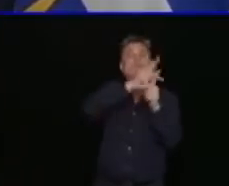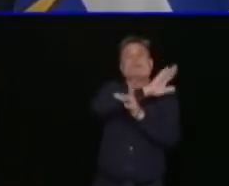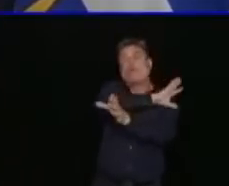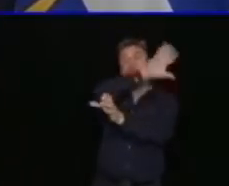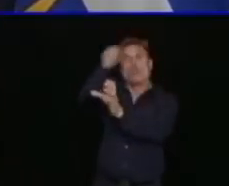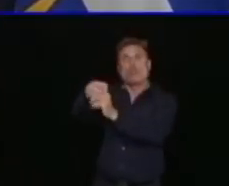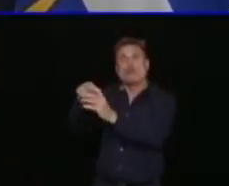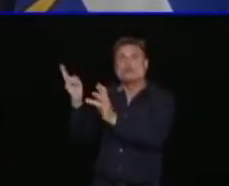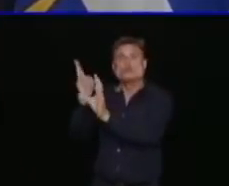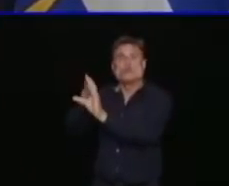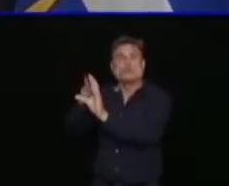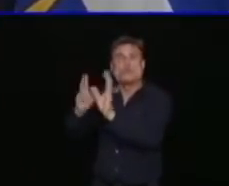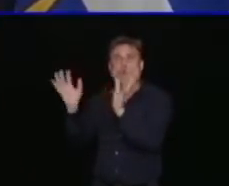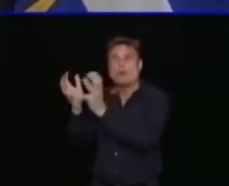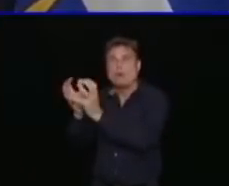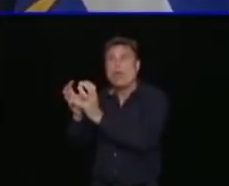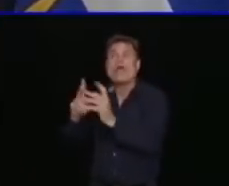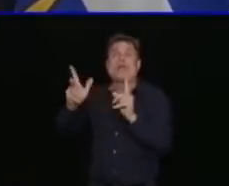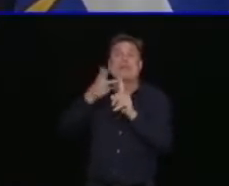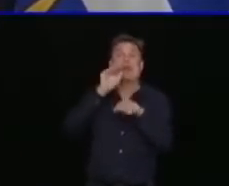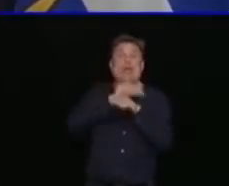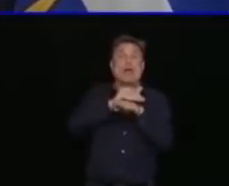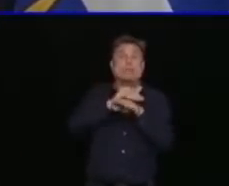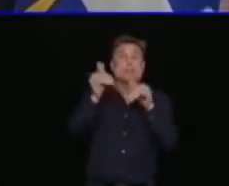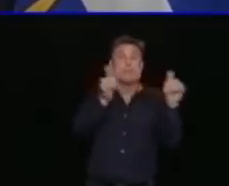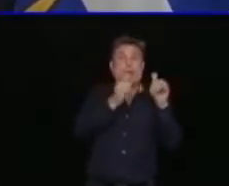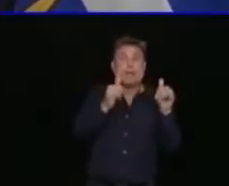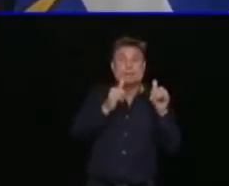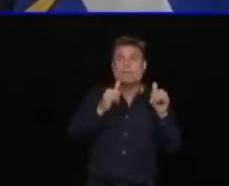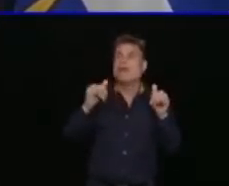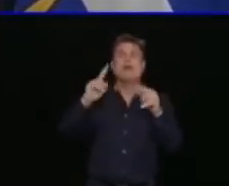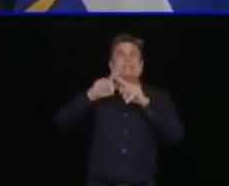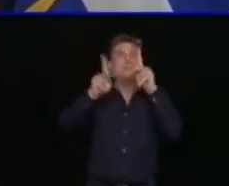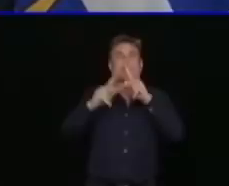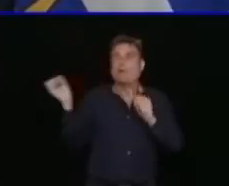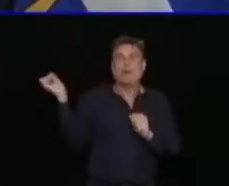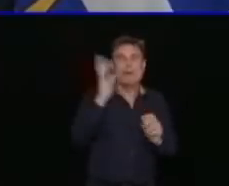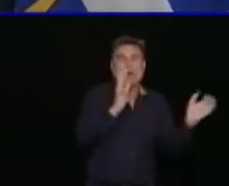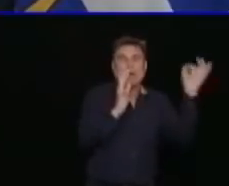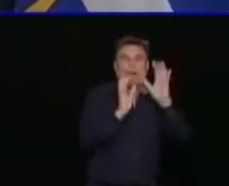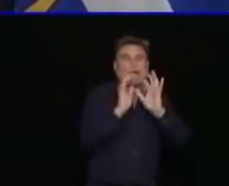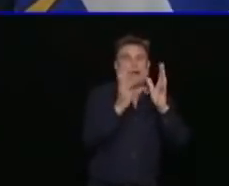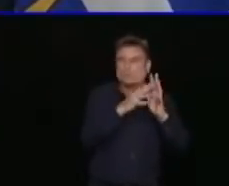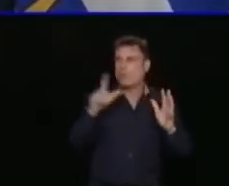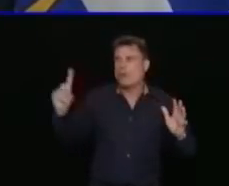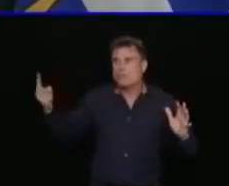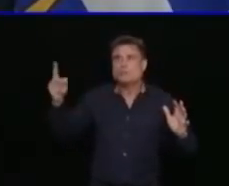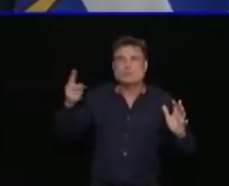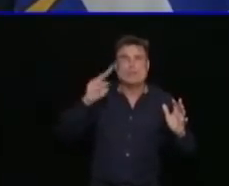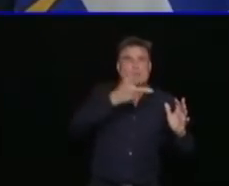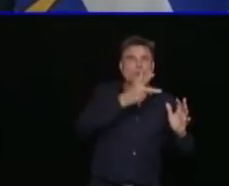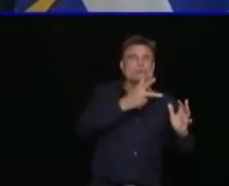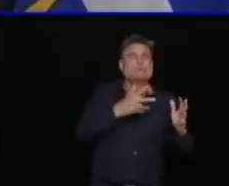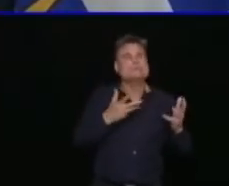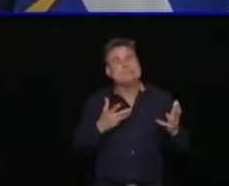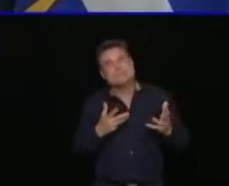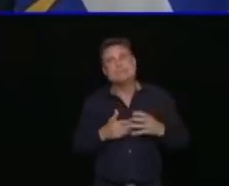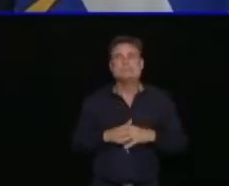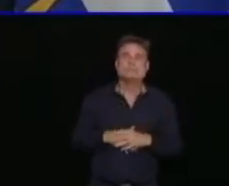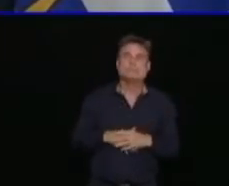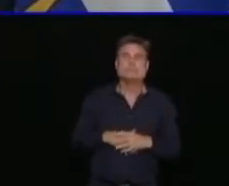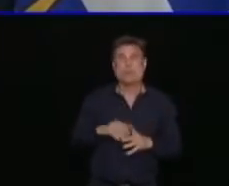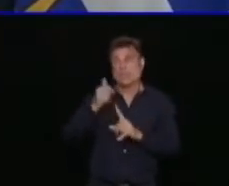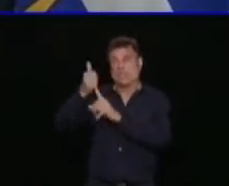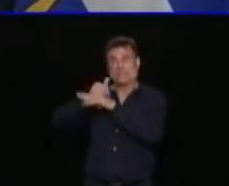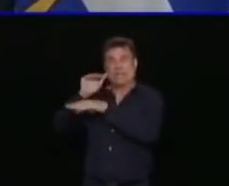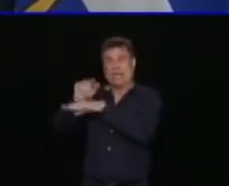number of other people, and then they've gone on and had other large numbers of contacts. And as I said, early on in this, the